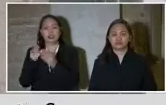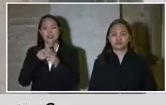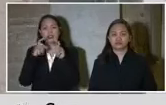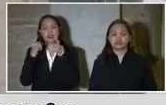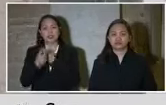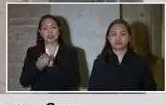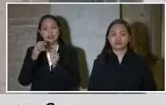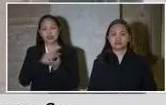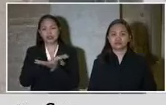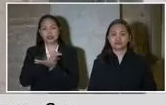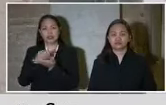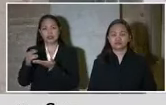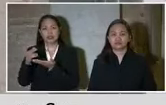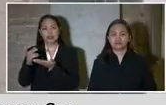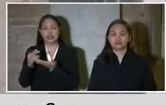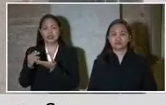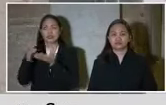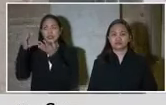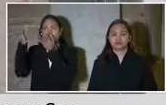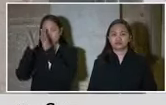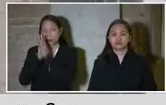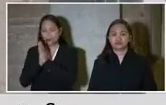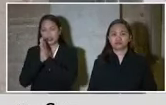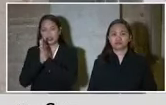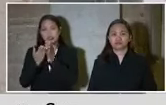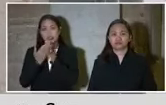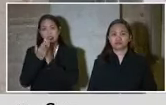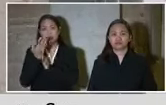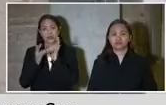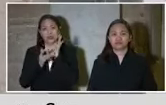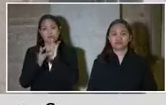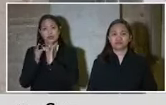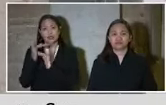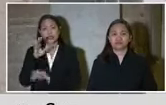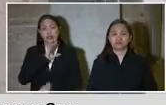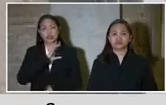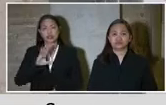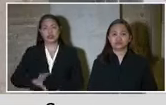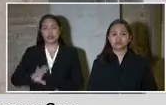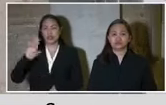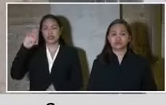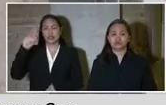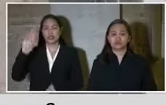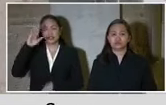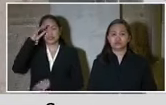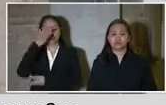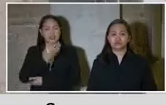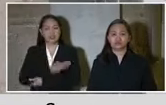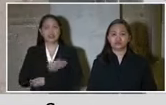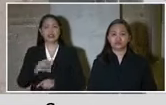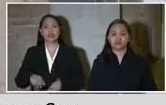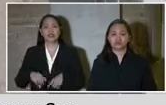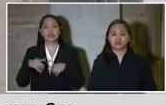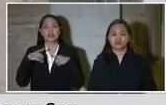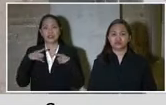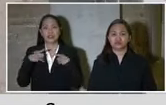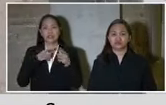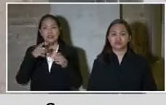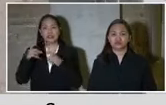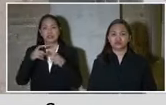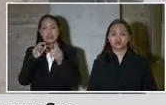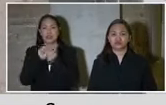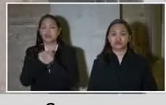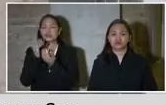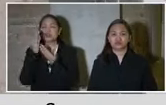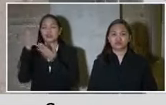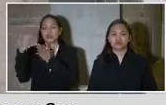holiness. Grant all this through our Lord Jesus Christ, your Son, who lives and reigns with you in